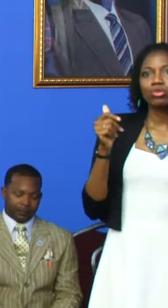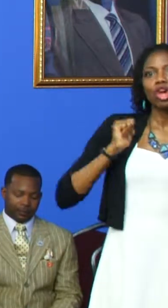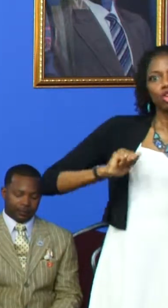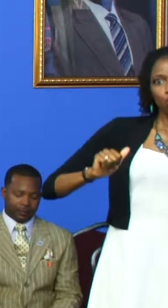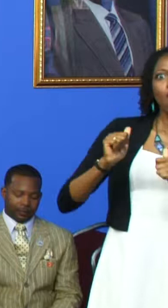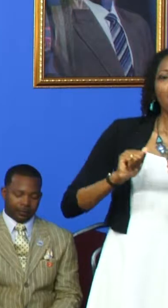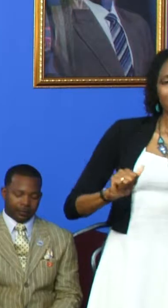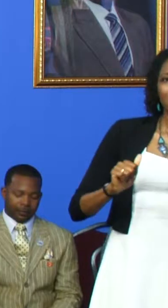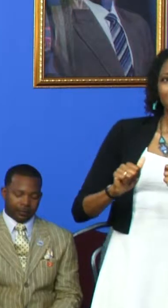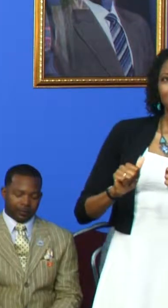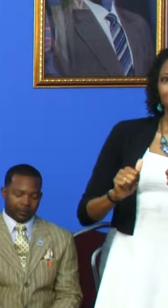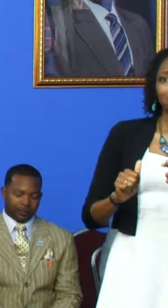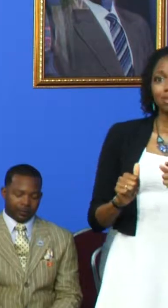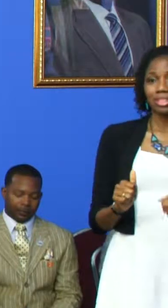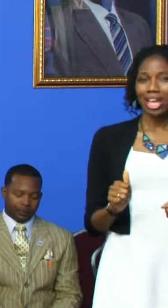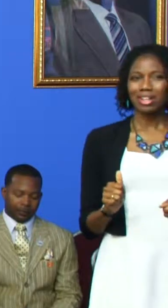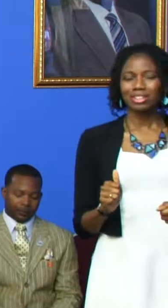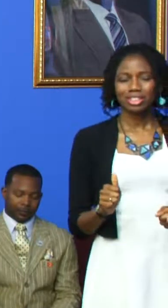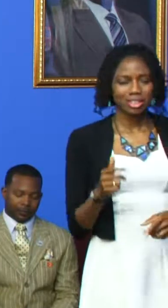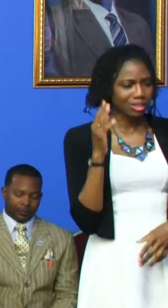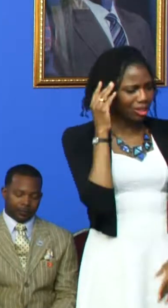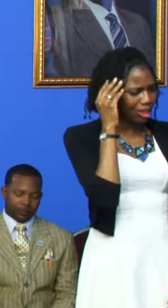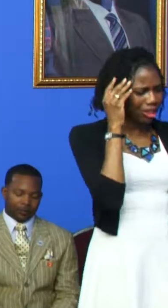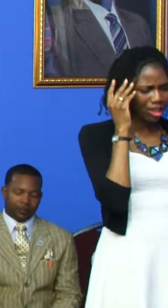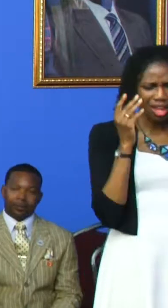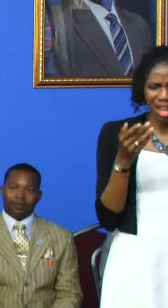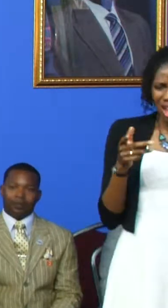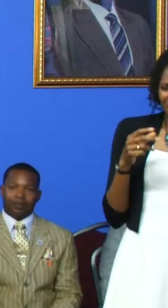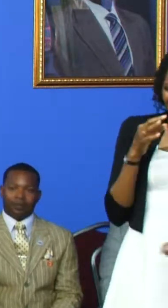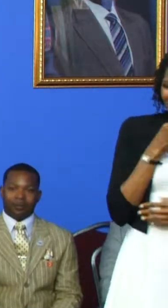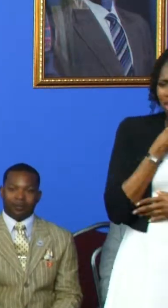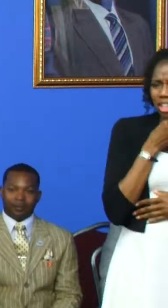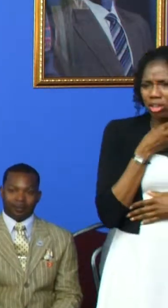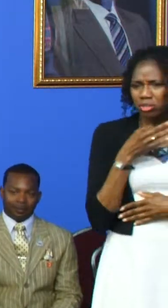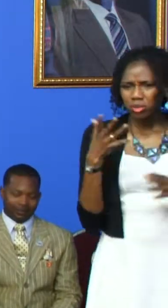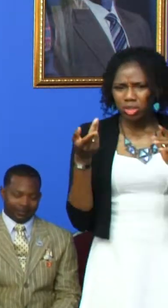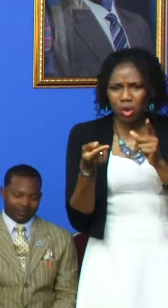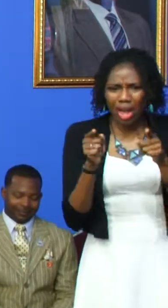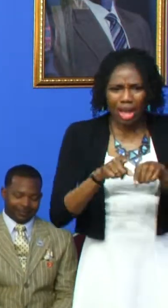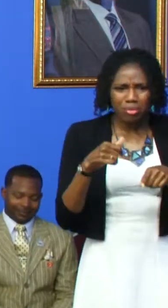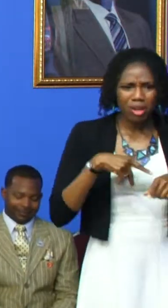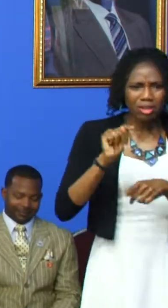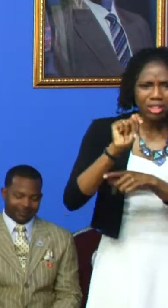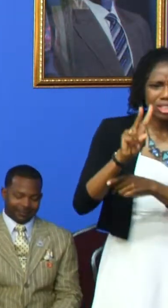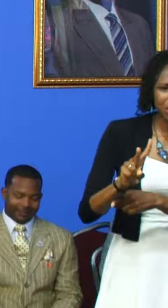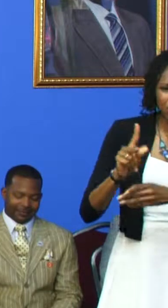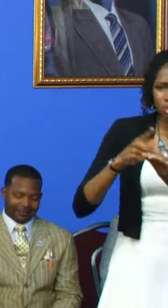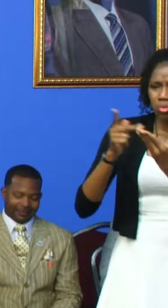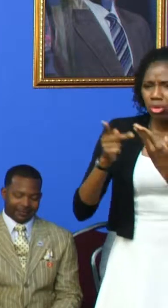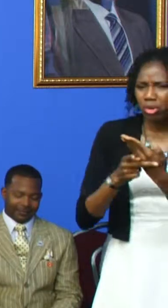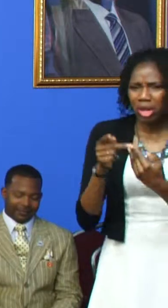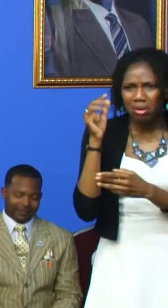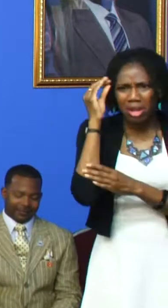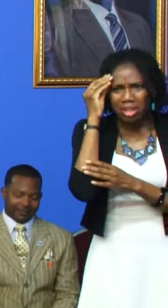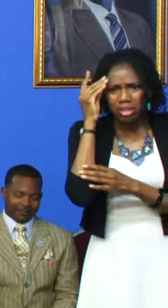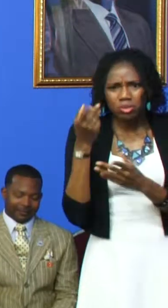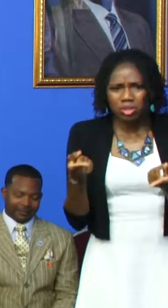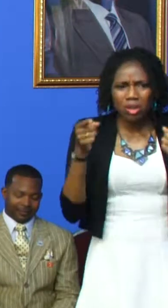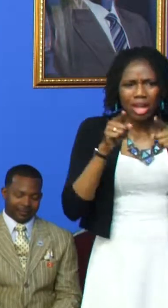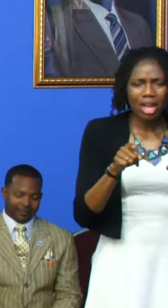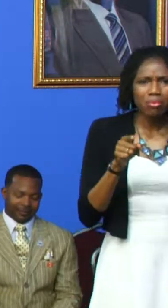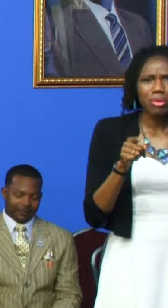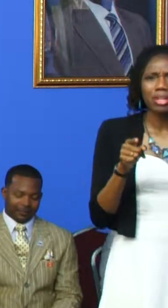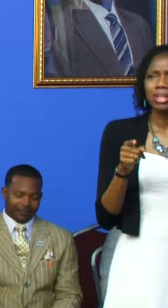And she be messing up all day, worried about, oh, Lord, what's going to happen tomorrow, that child. And you grown